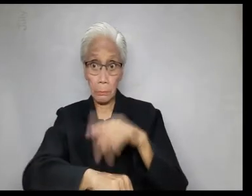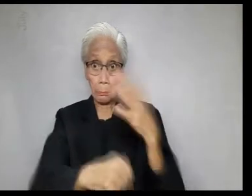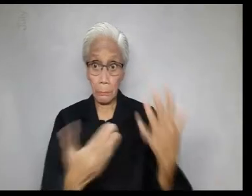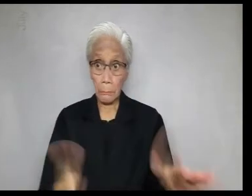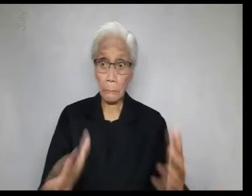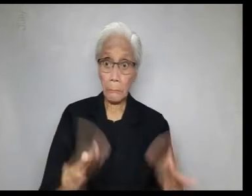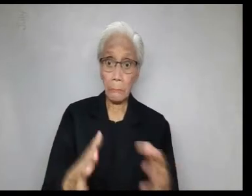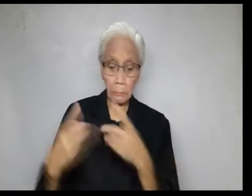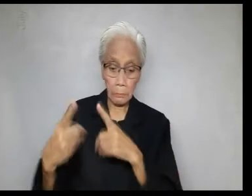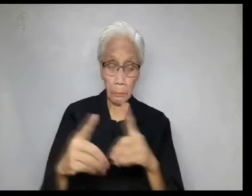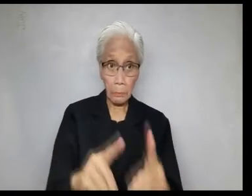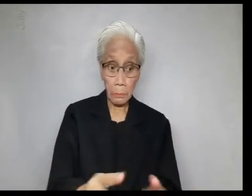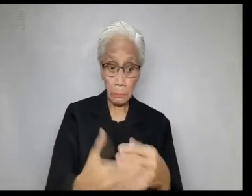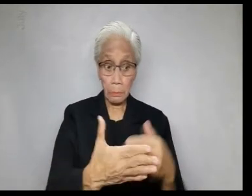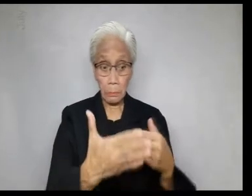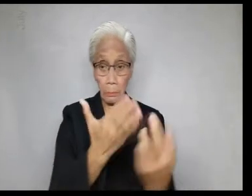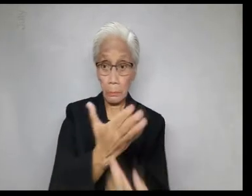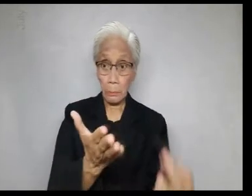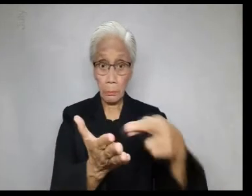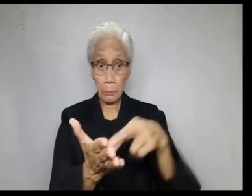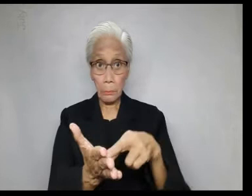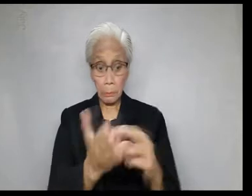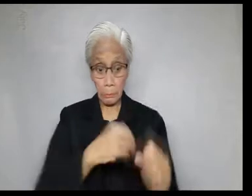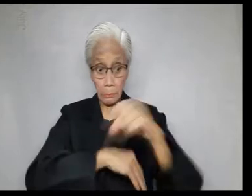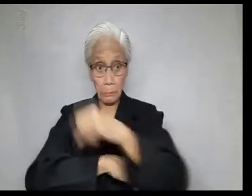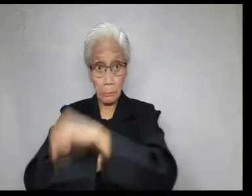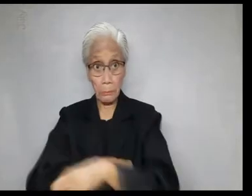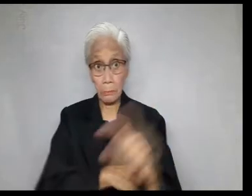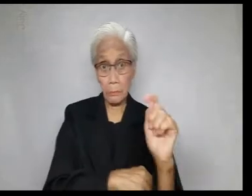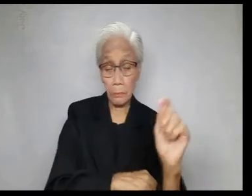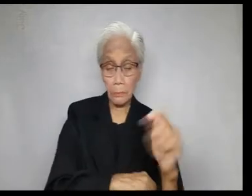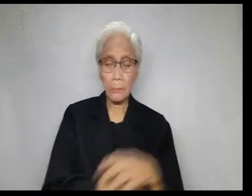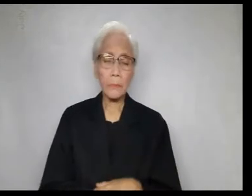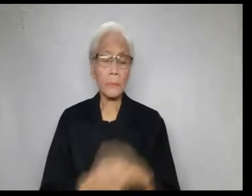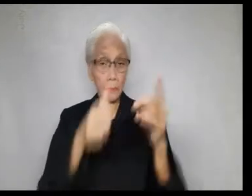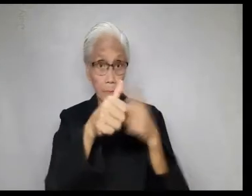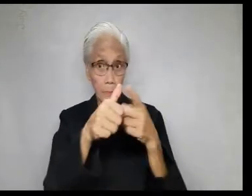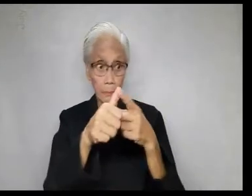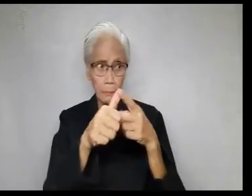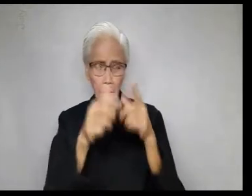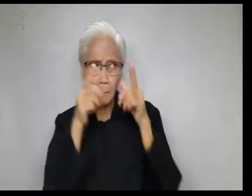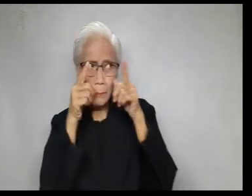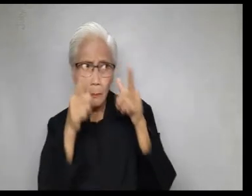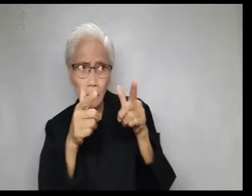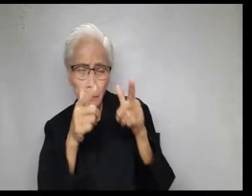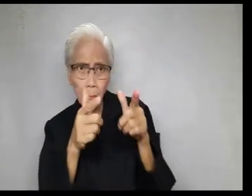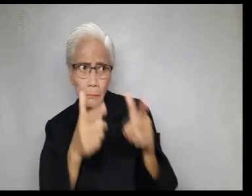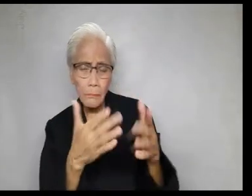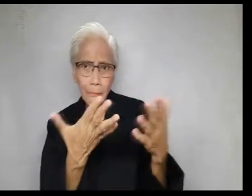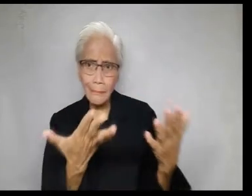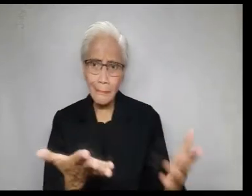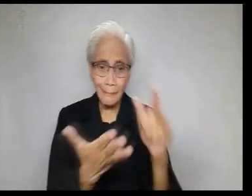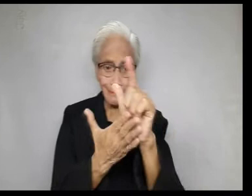with the apostles by the Lake of Tiberias. But here's what we shall do. First, we look at the